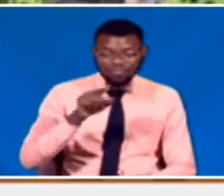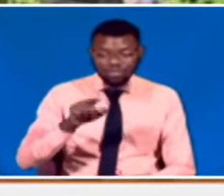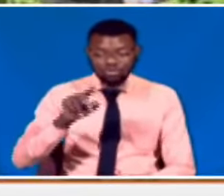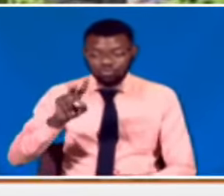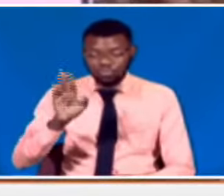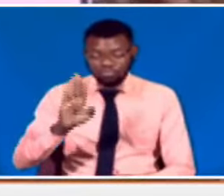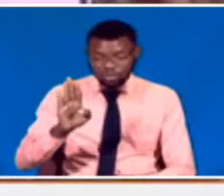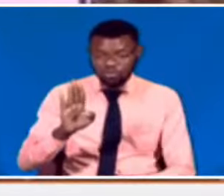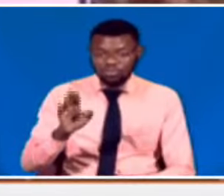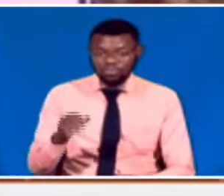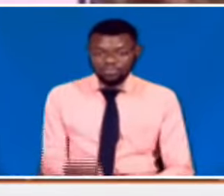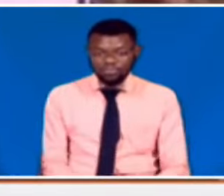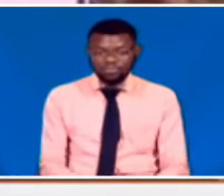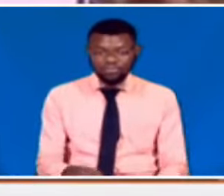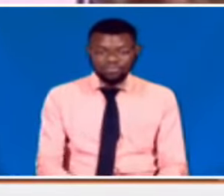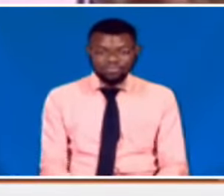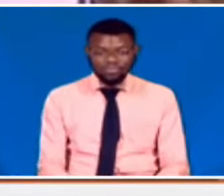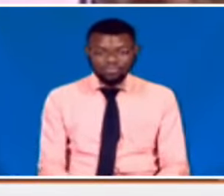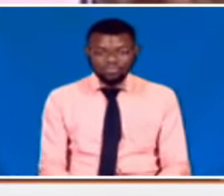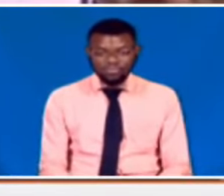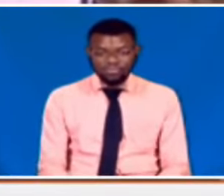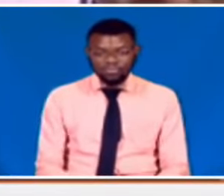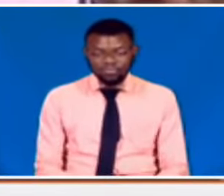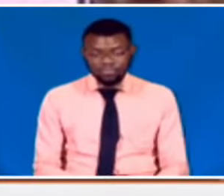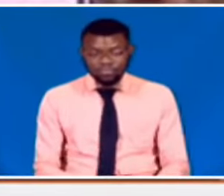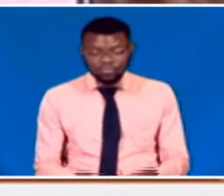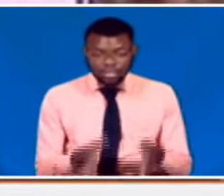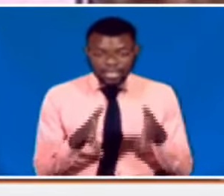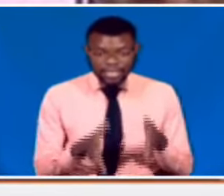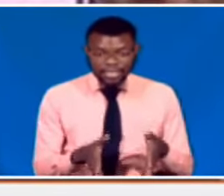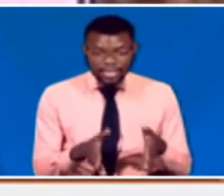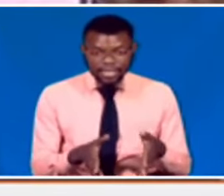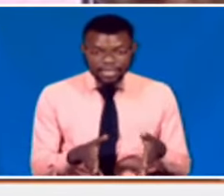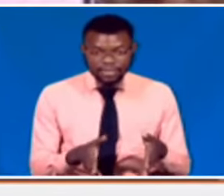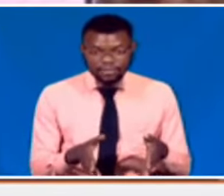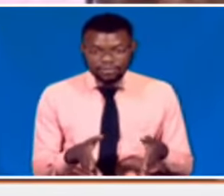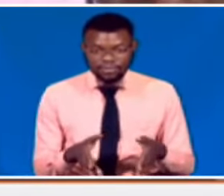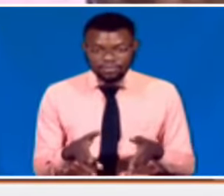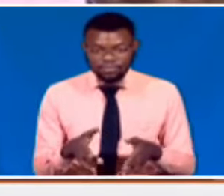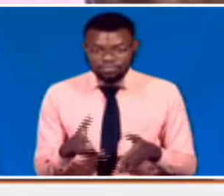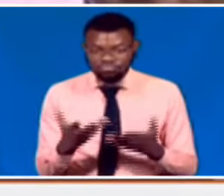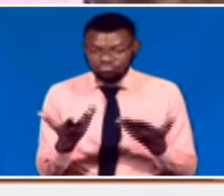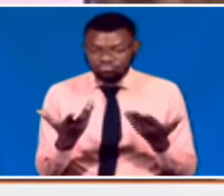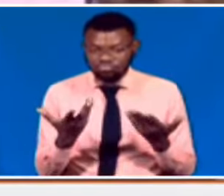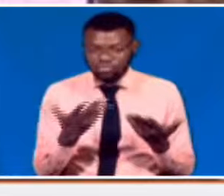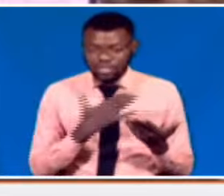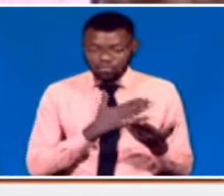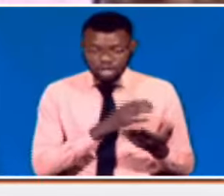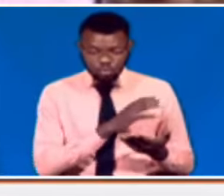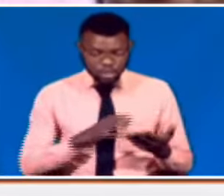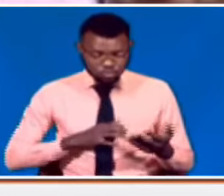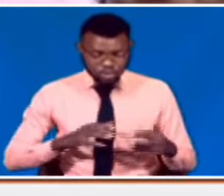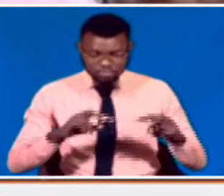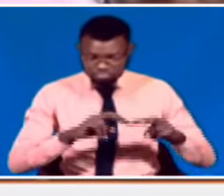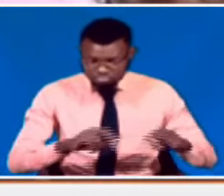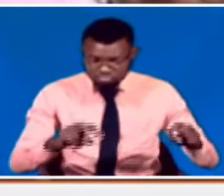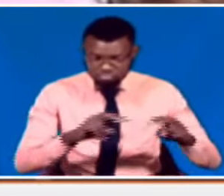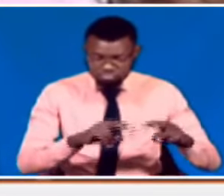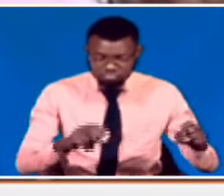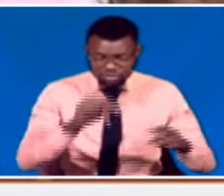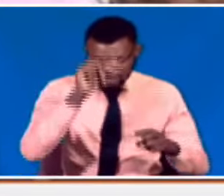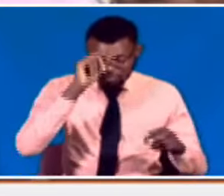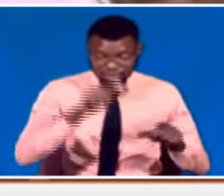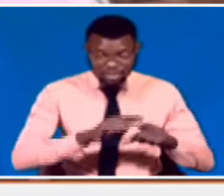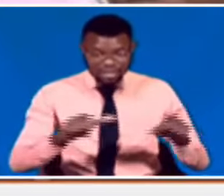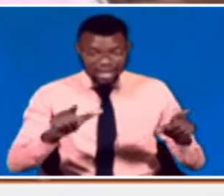shillings. The commission is currently pursuing government land that includes